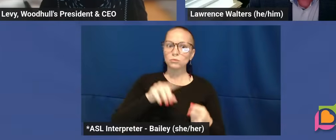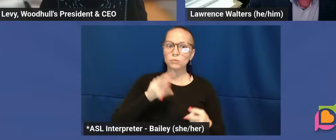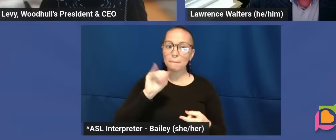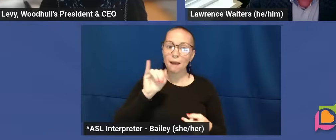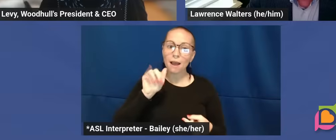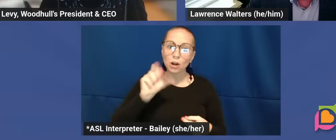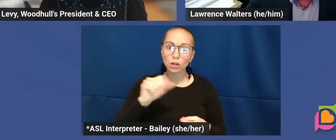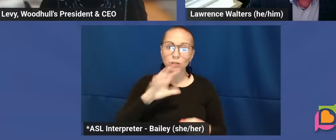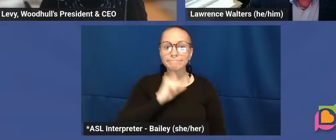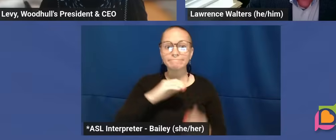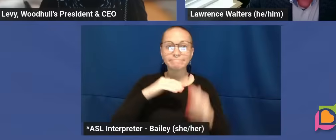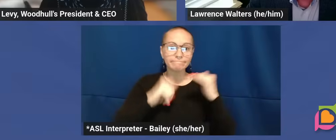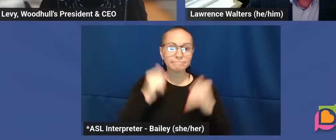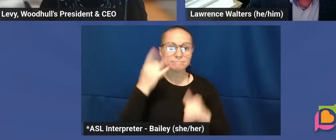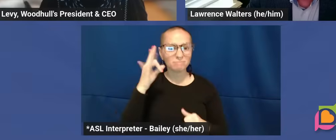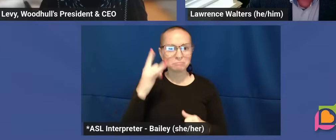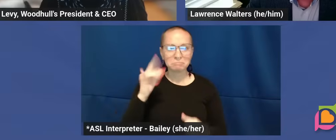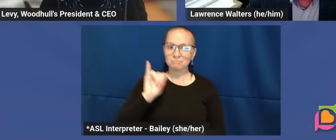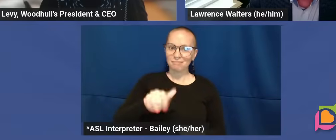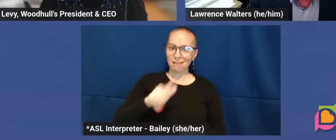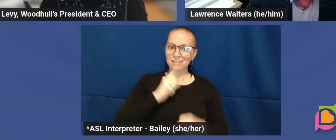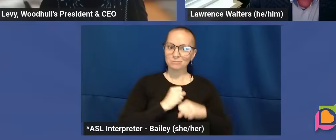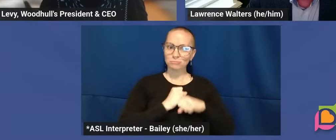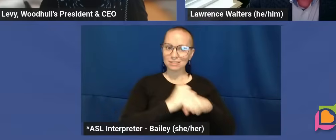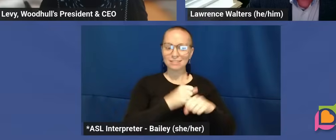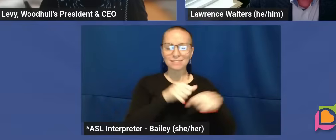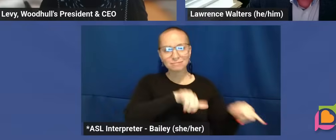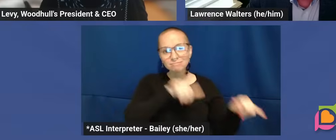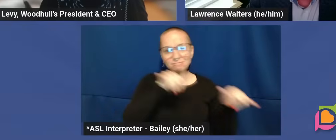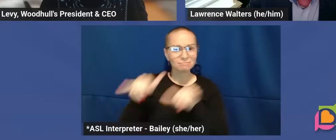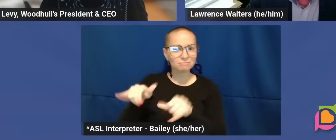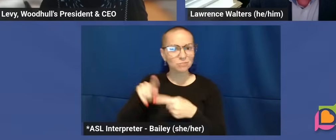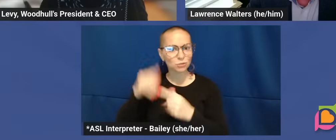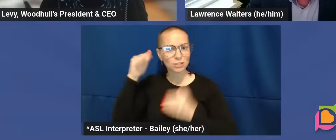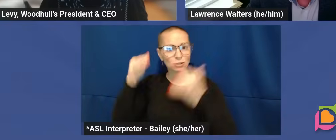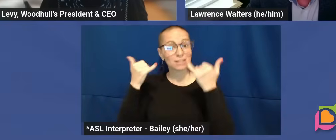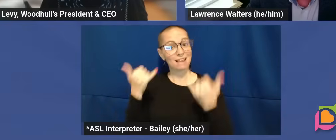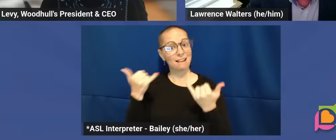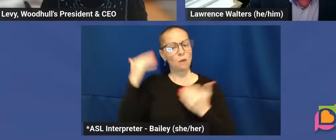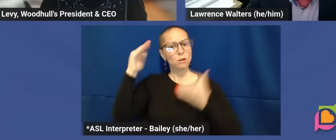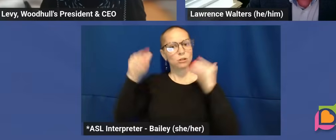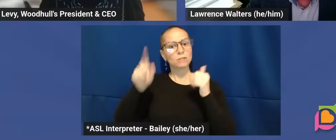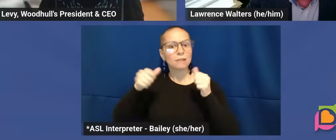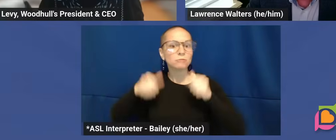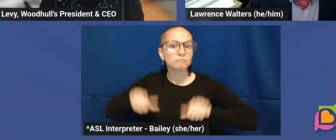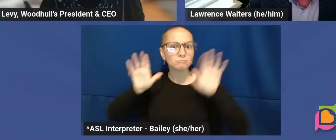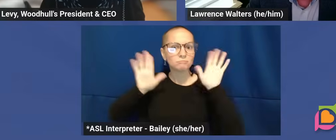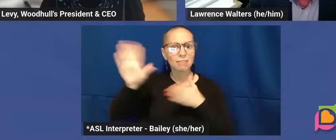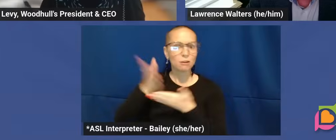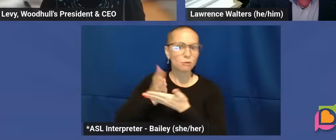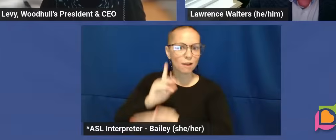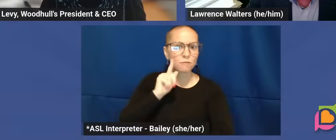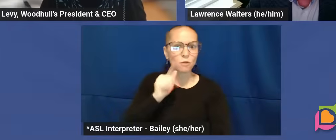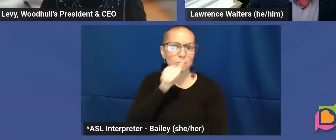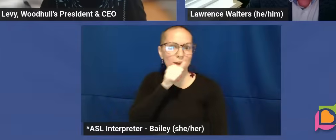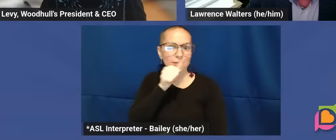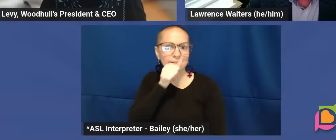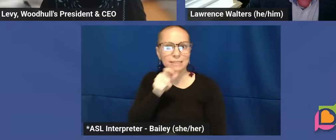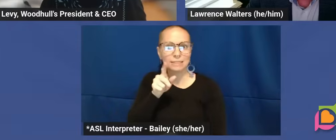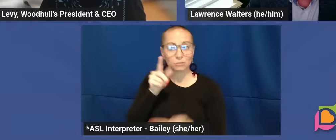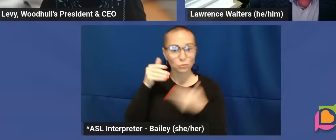100% constitutionally protected as to adults. And adults now have to give up their right to privacy in order to